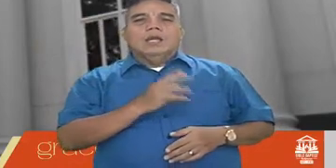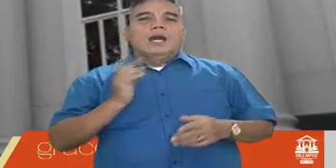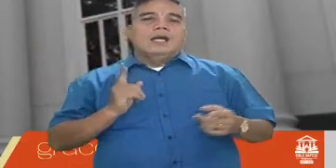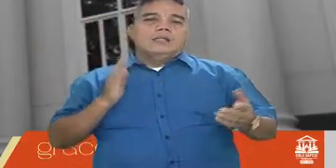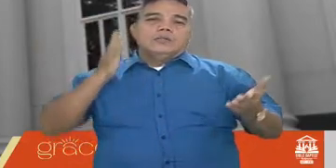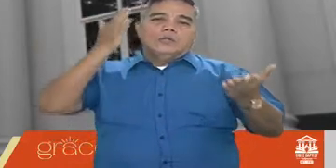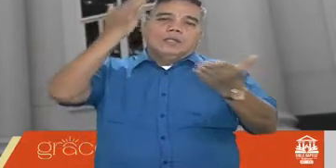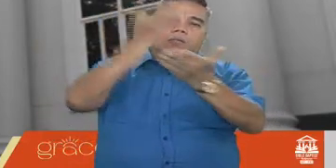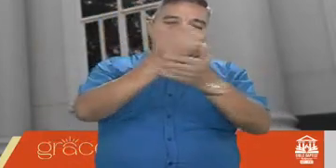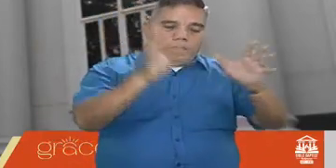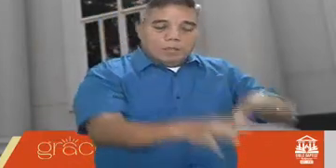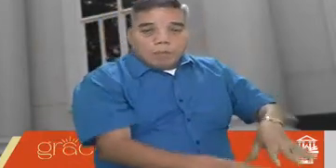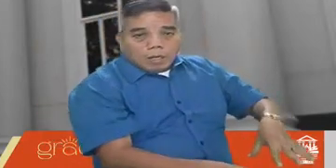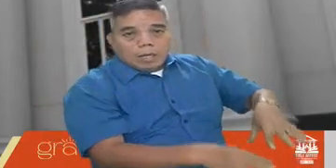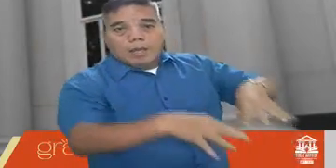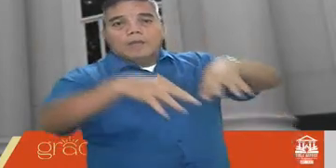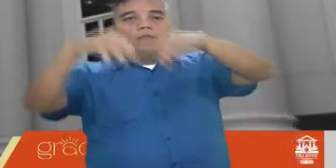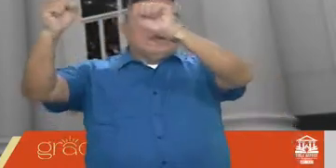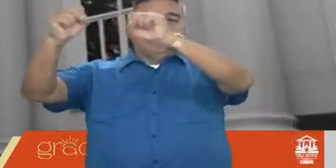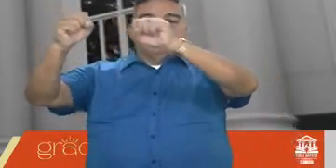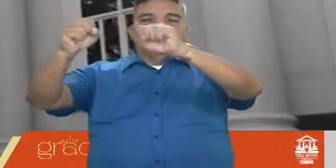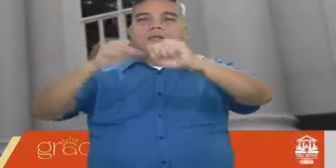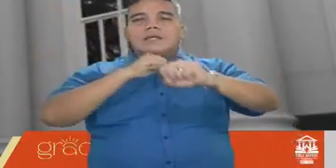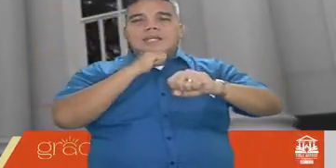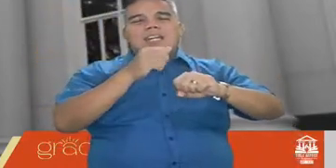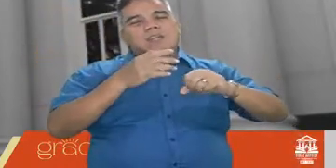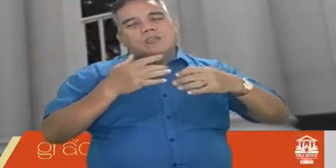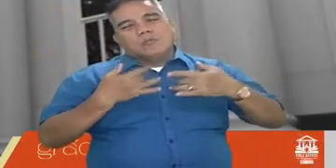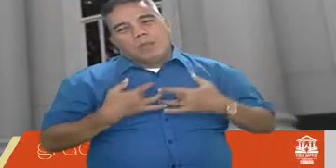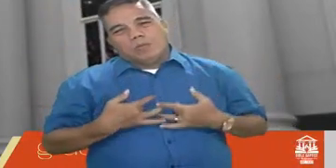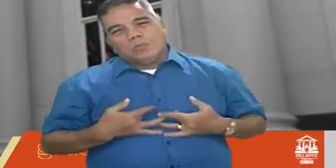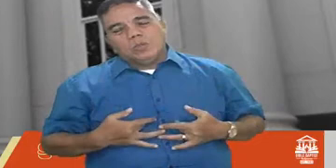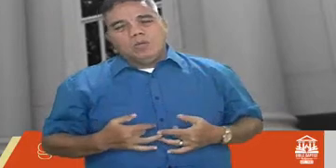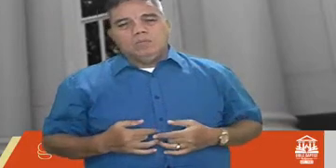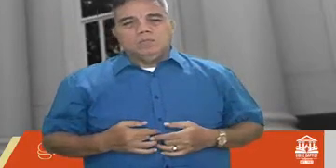sa adlaw nga kita ma-rapture, dili na to pahiubson.